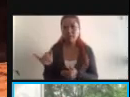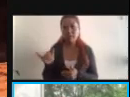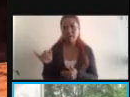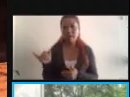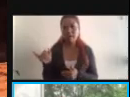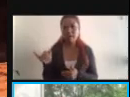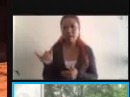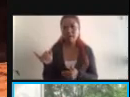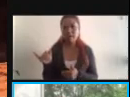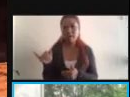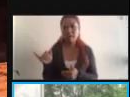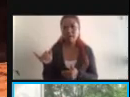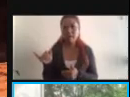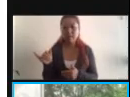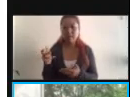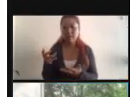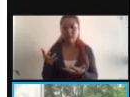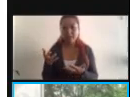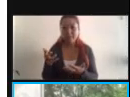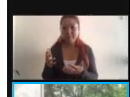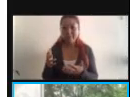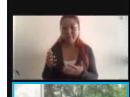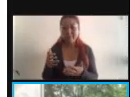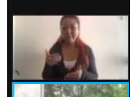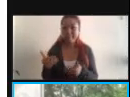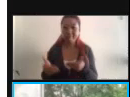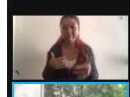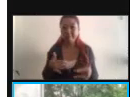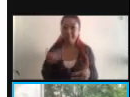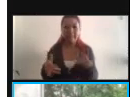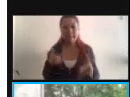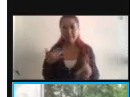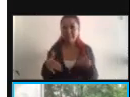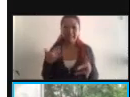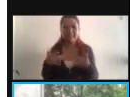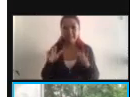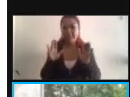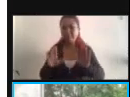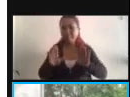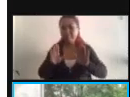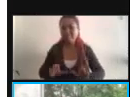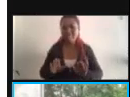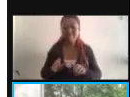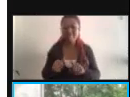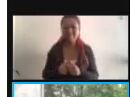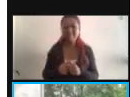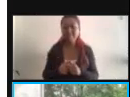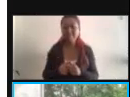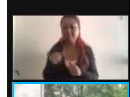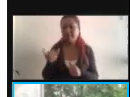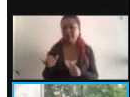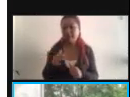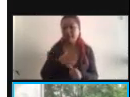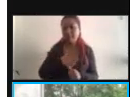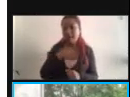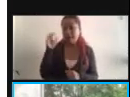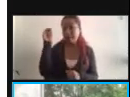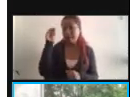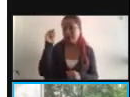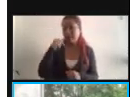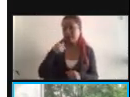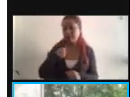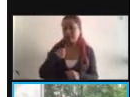space travel is really exciting and wonderful, which is, in my opinion, I share the